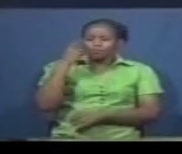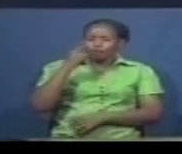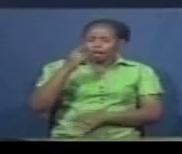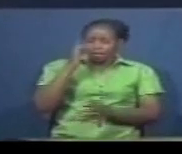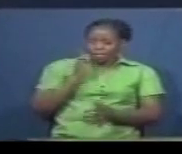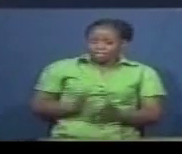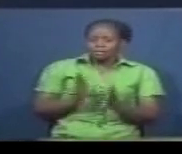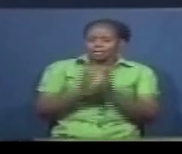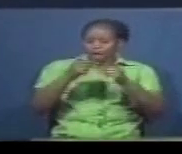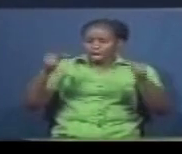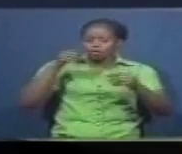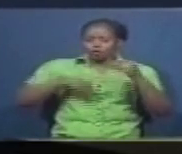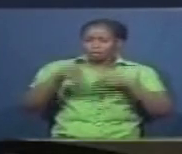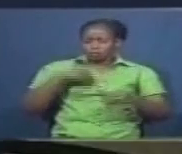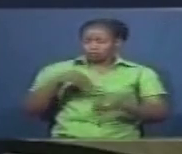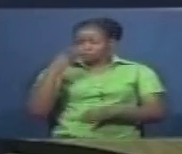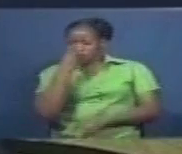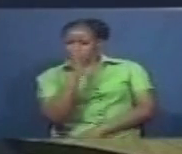Commission